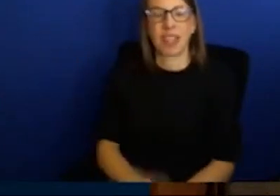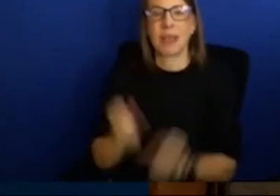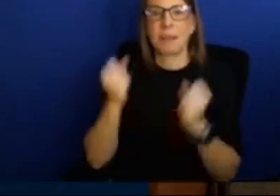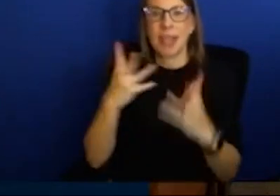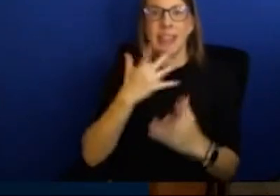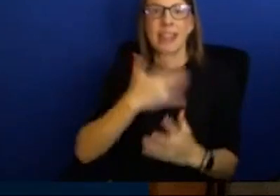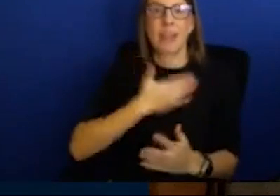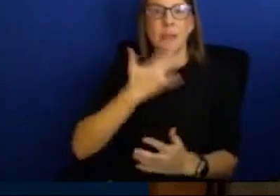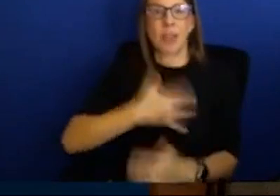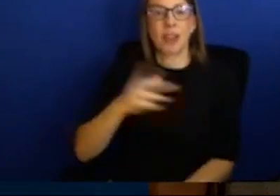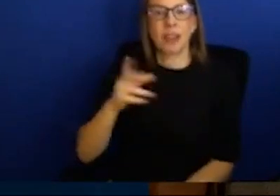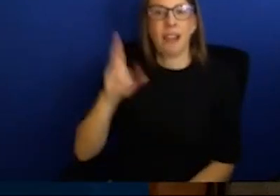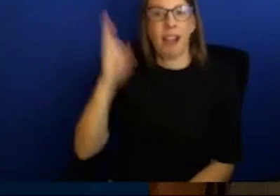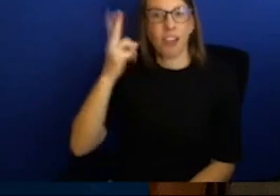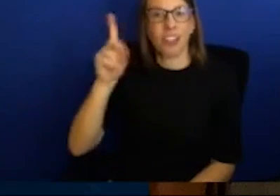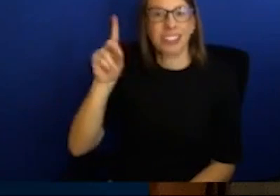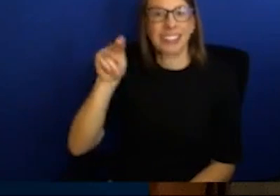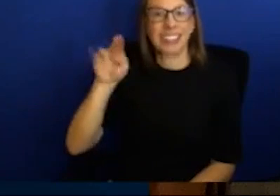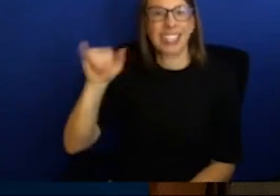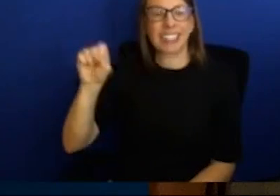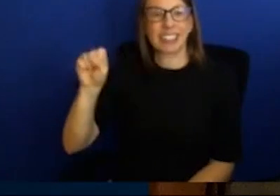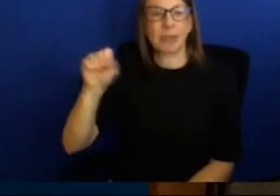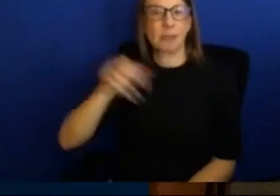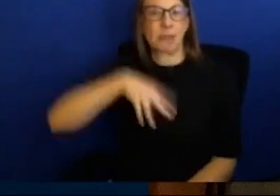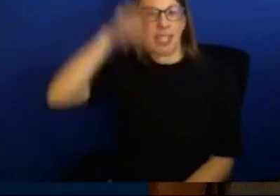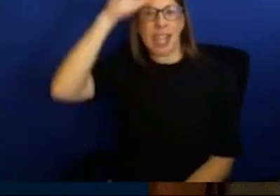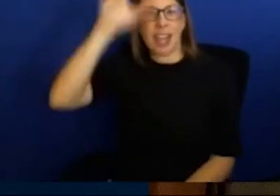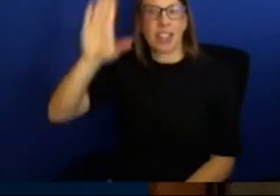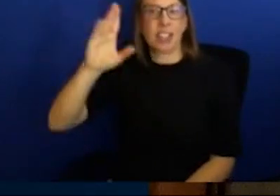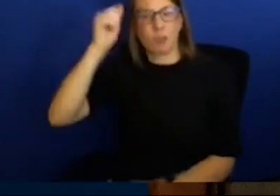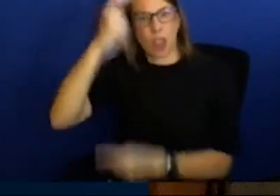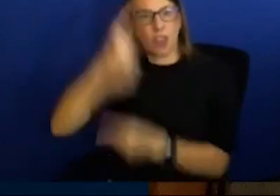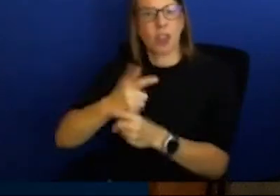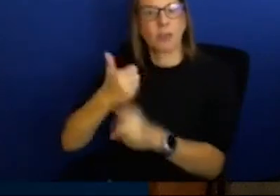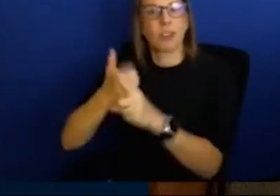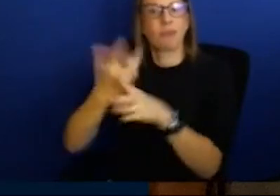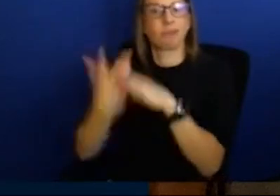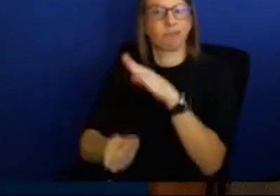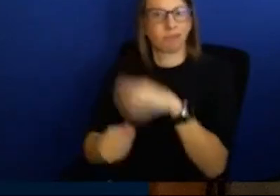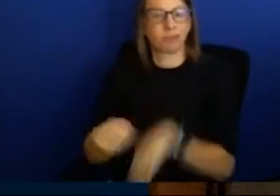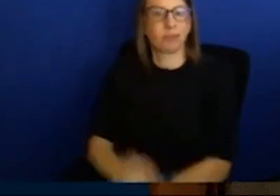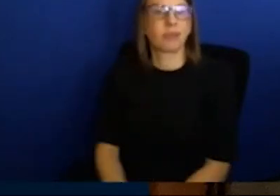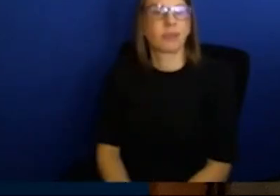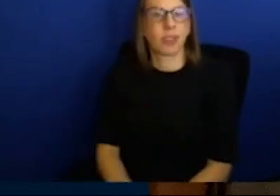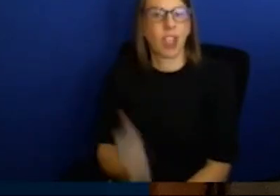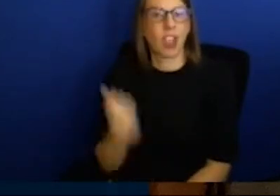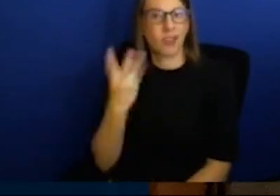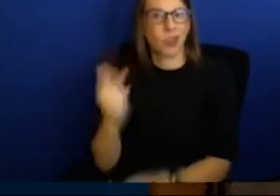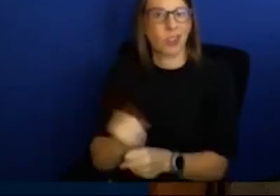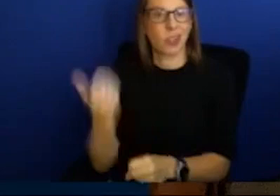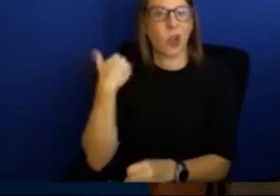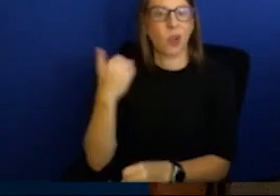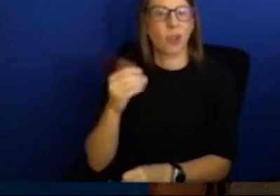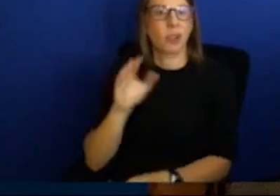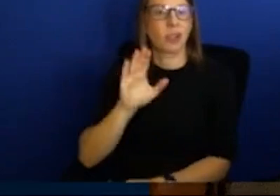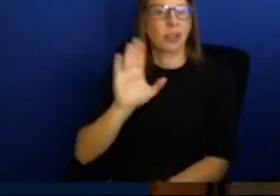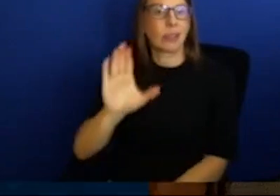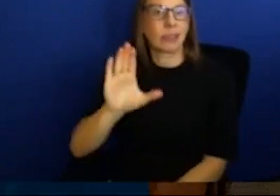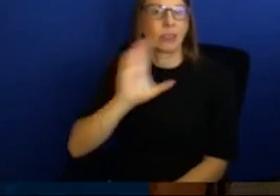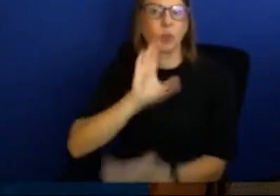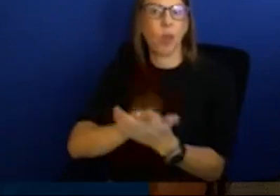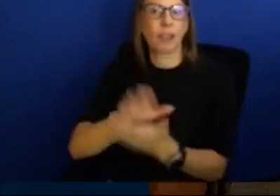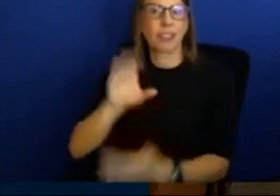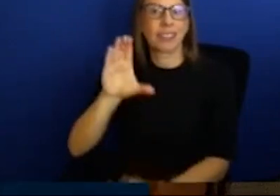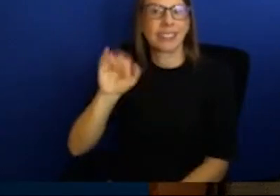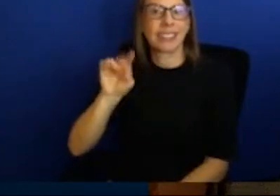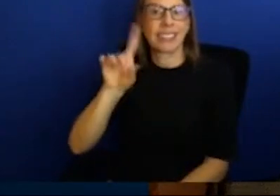Nancy, Oh, who my is dad's that? brother. Who are those my Uncle folks? Dennis. He passed away quite a few years ago, and that's his wife Cindy as well, my Aunt